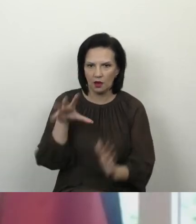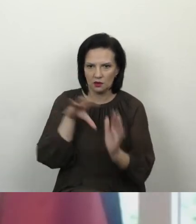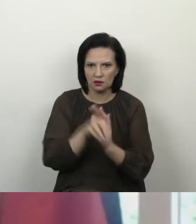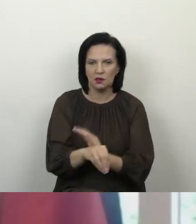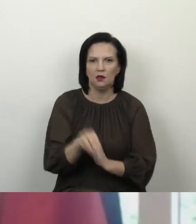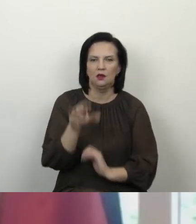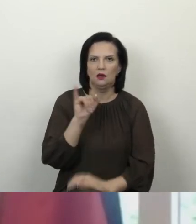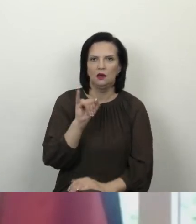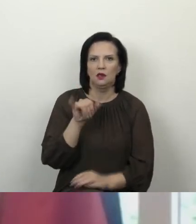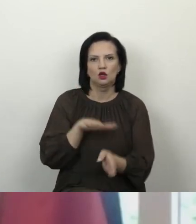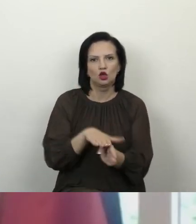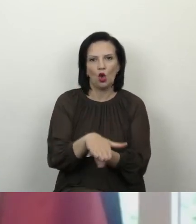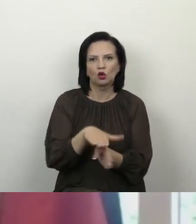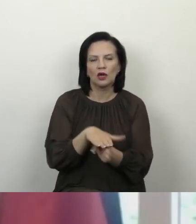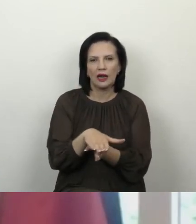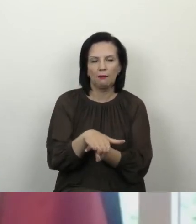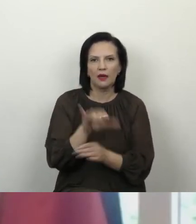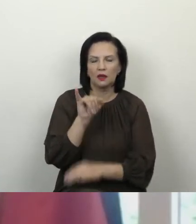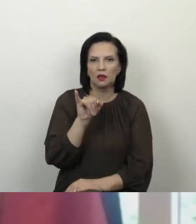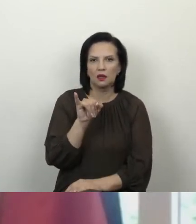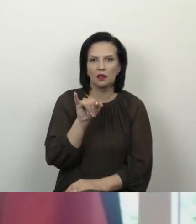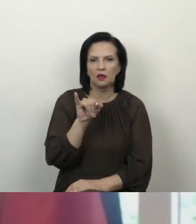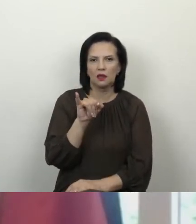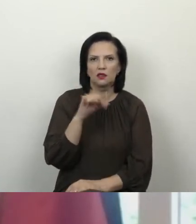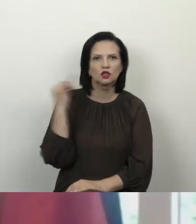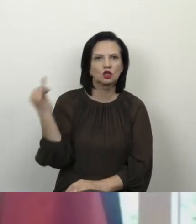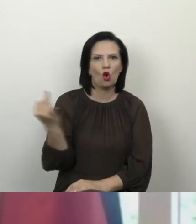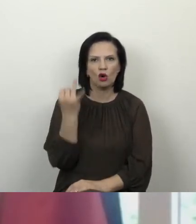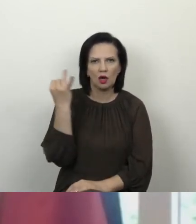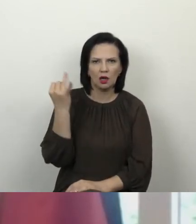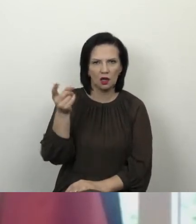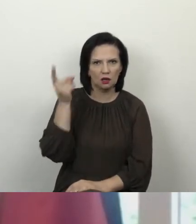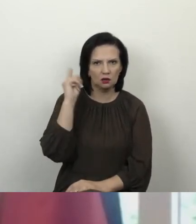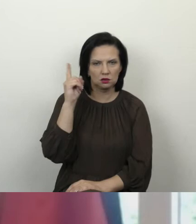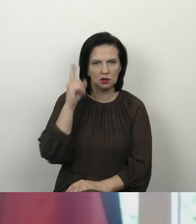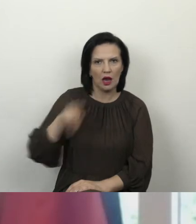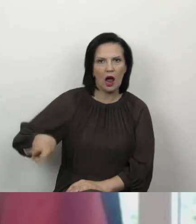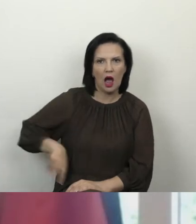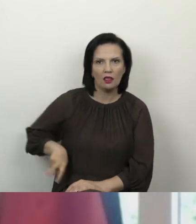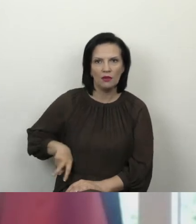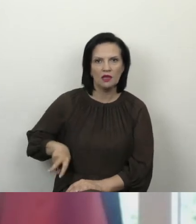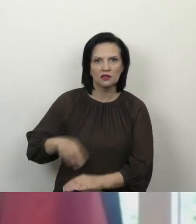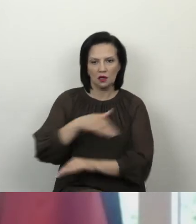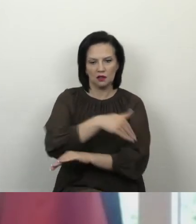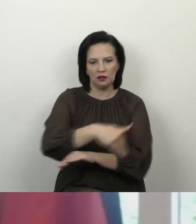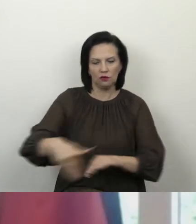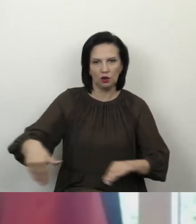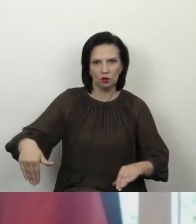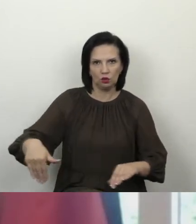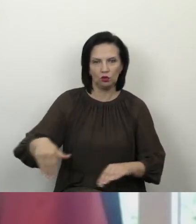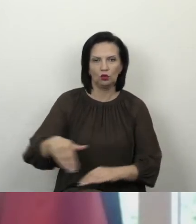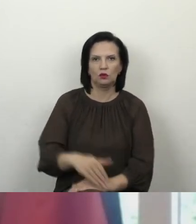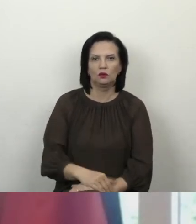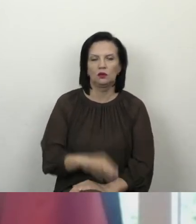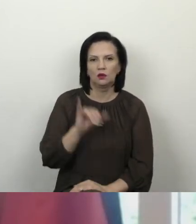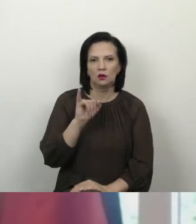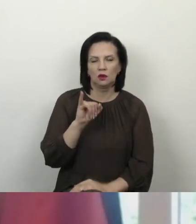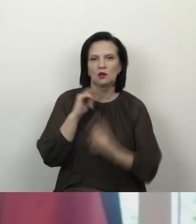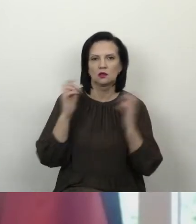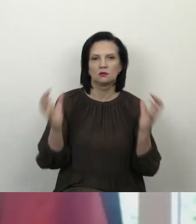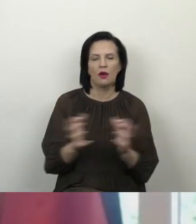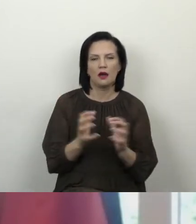of historically rooted administrative boundaries, and the preservation of a